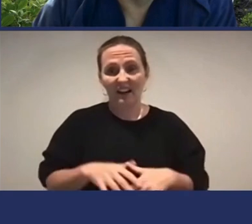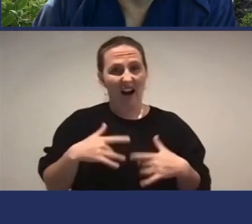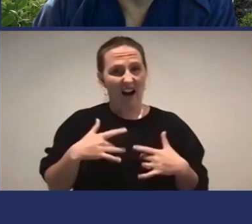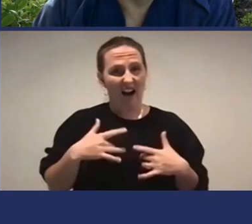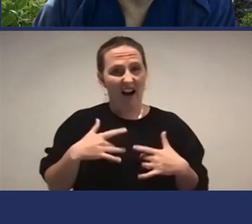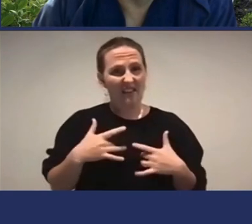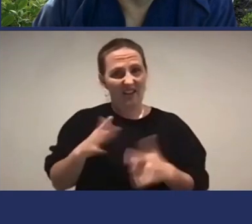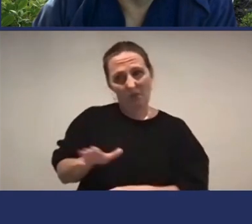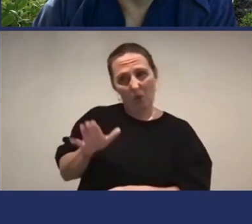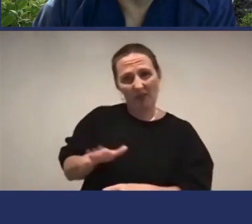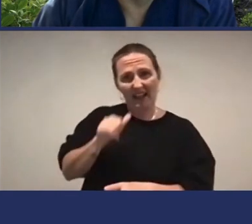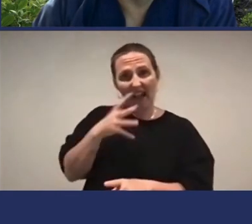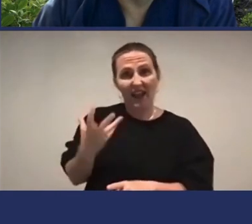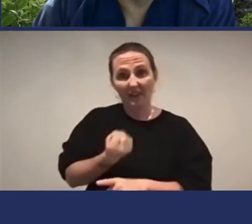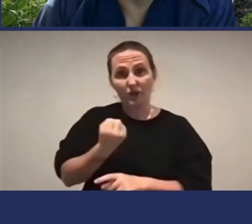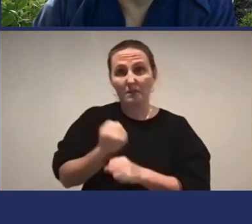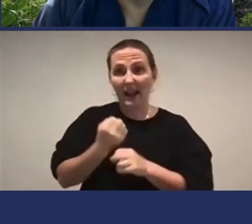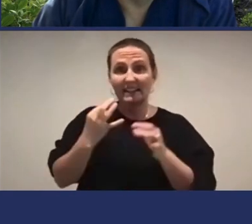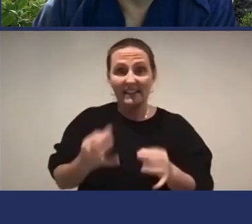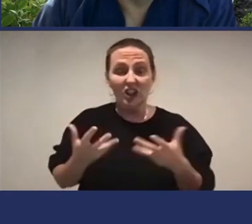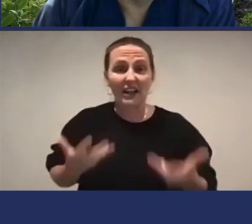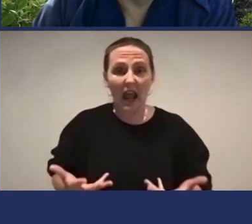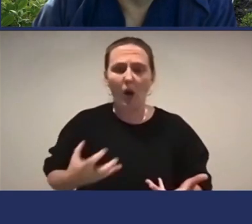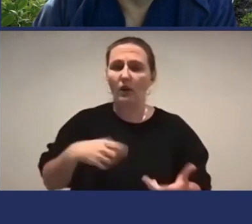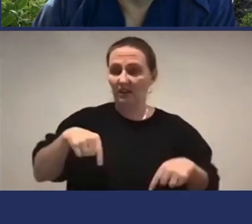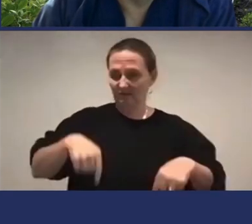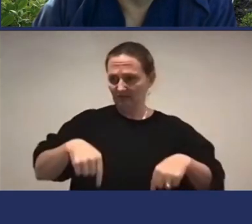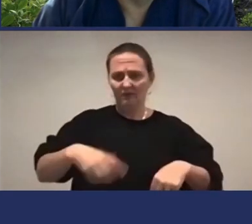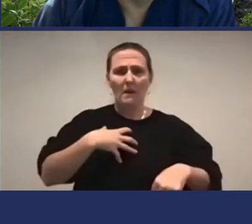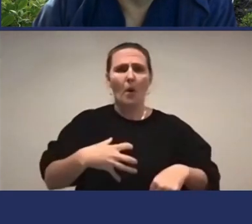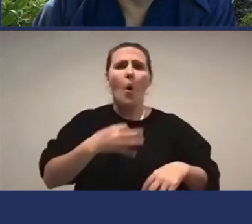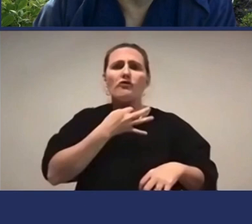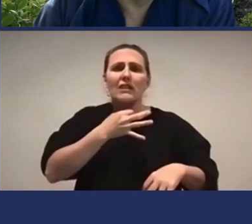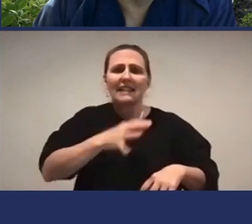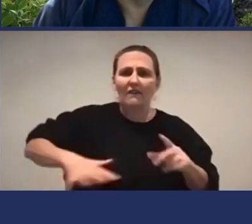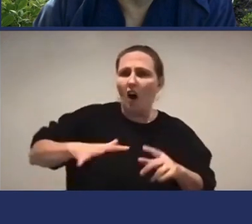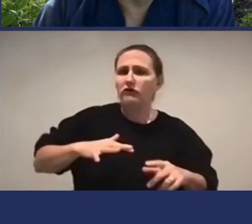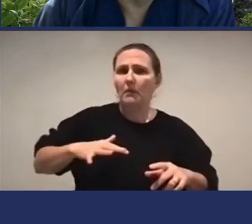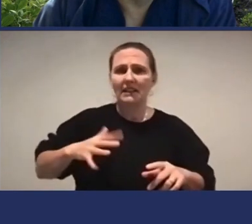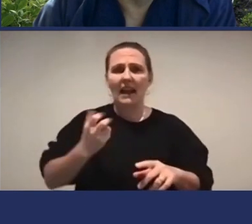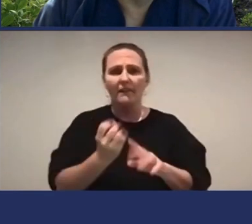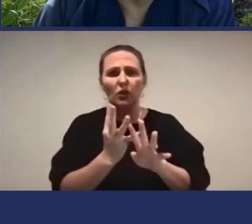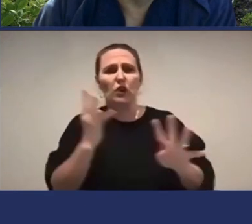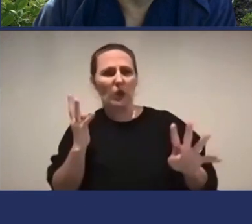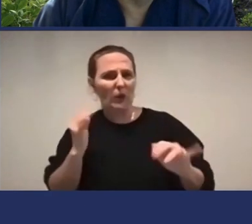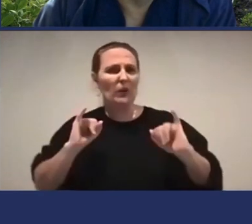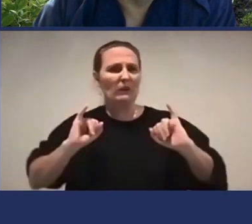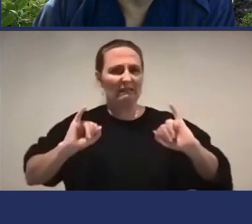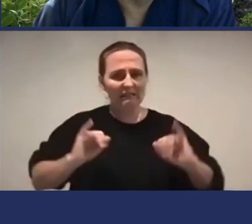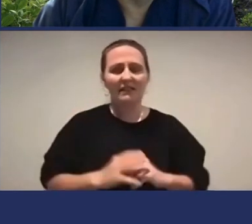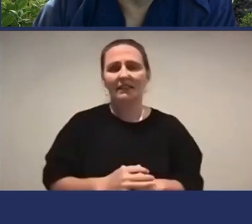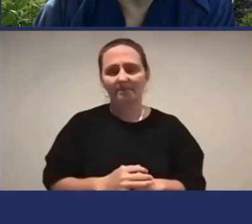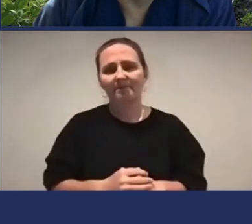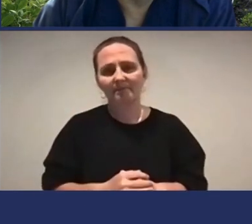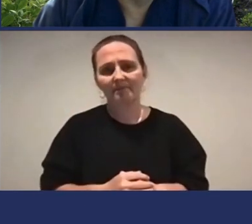way more risky environment and you know, having to line up for a lot longer and stuff too. So, you know, yeah. I know it's not